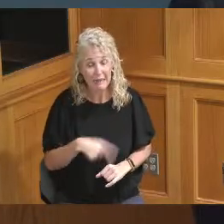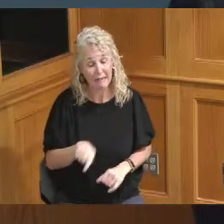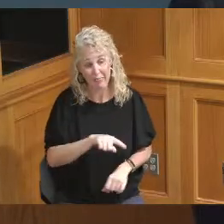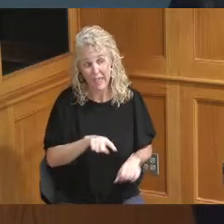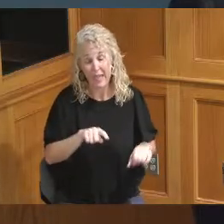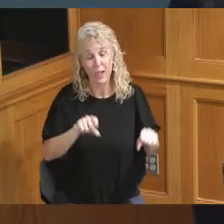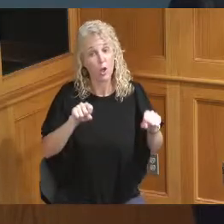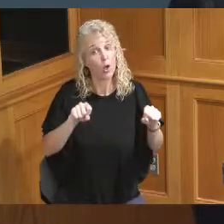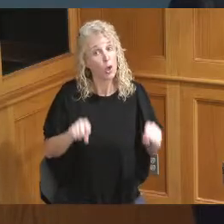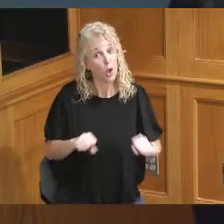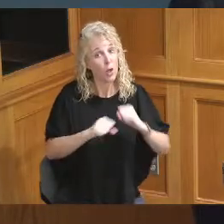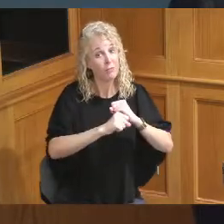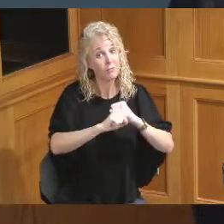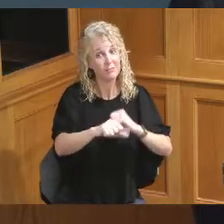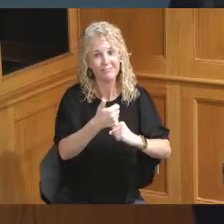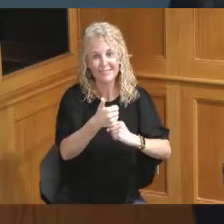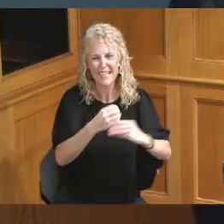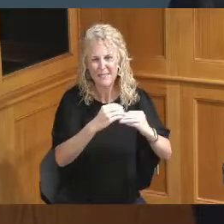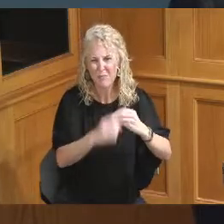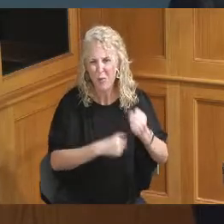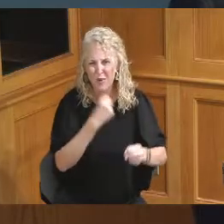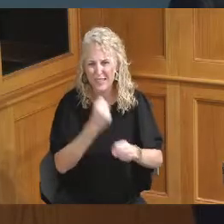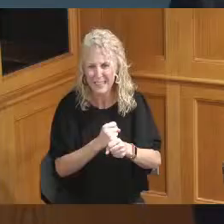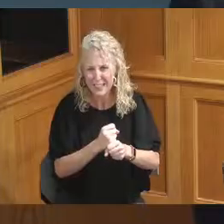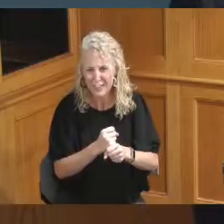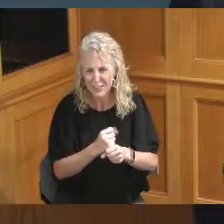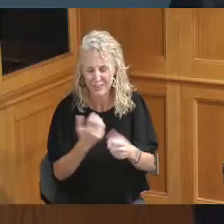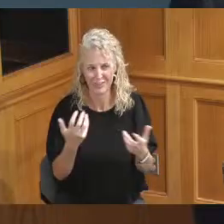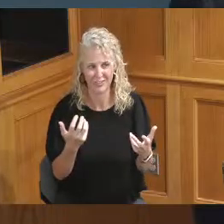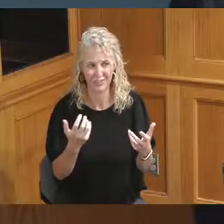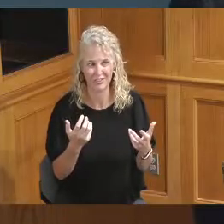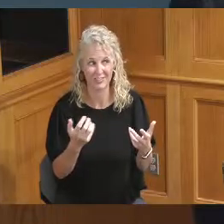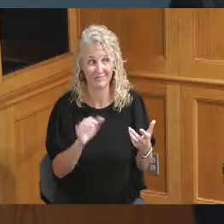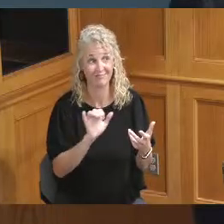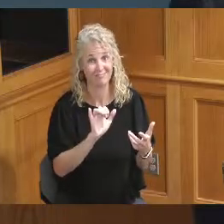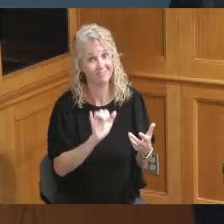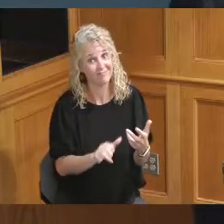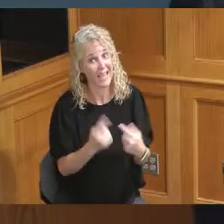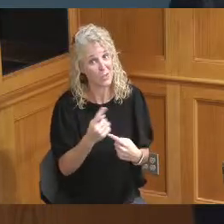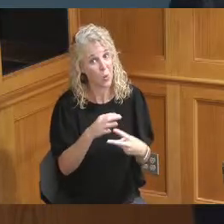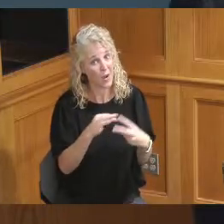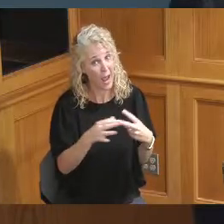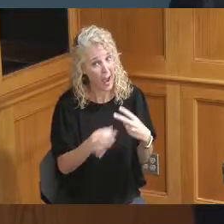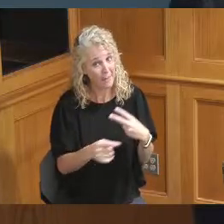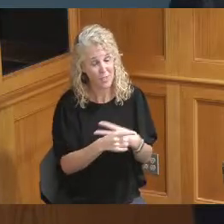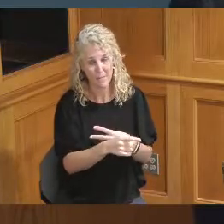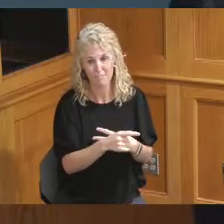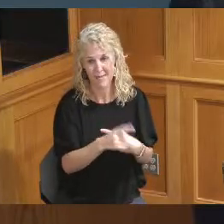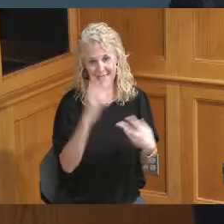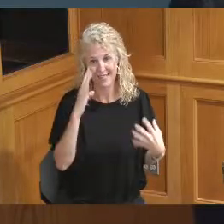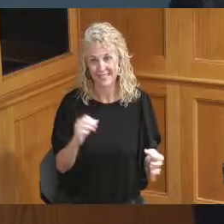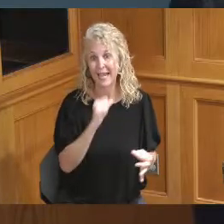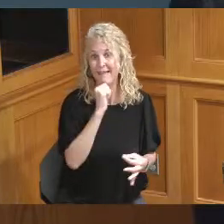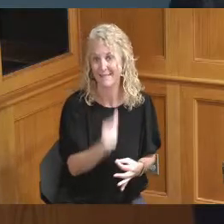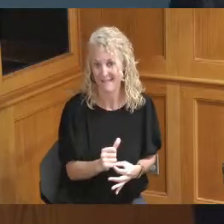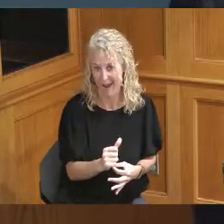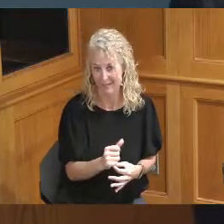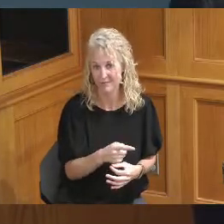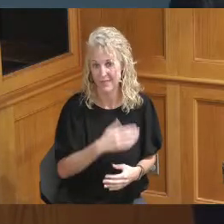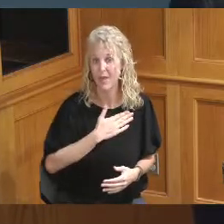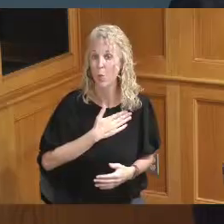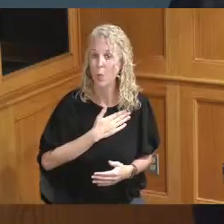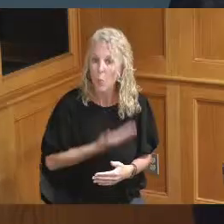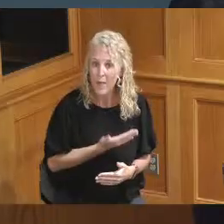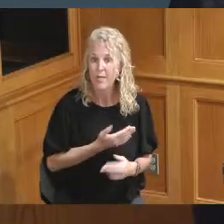lease for 10 more years. And I don't want to lose track of that fact, but they didn't do that. They hung in there with